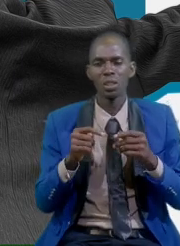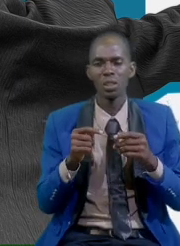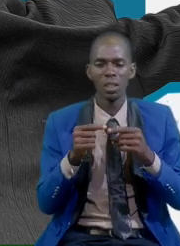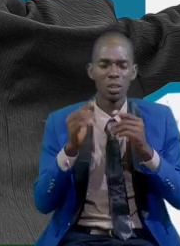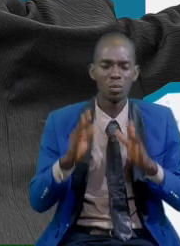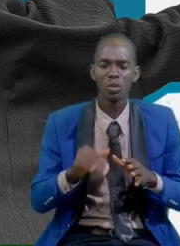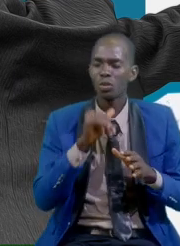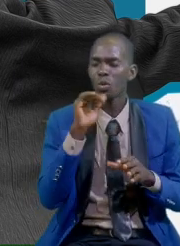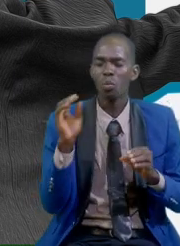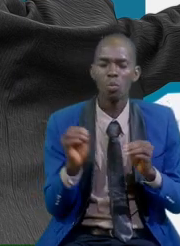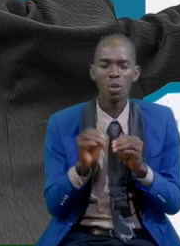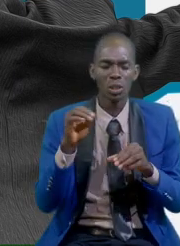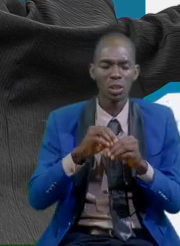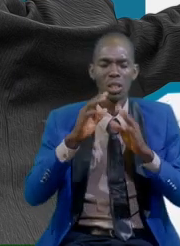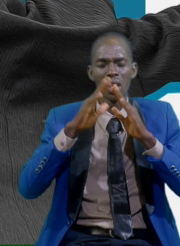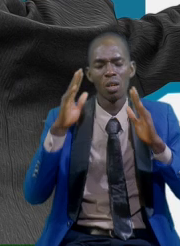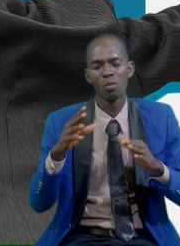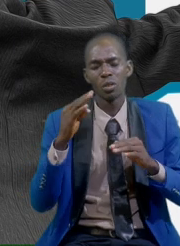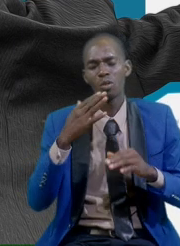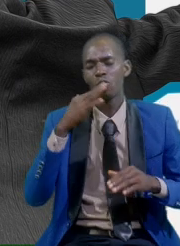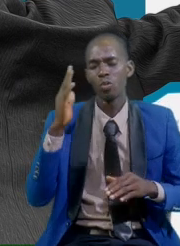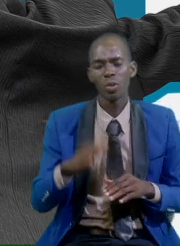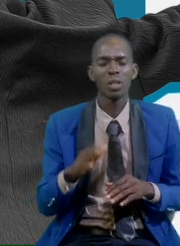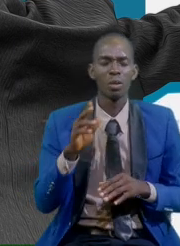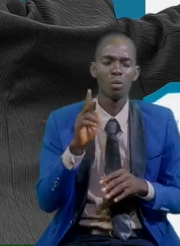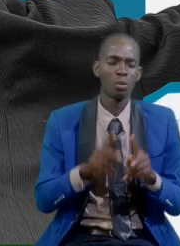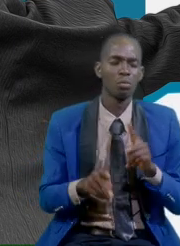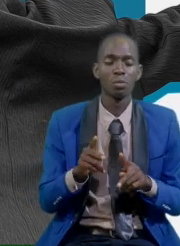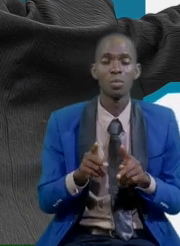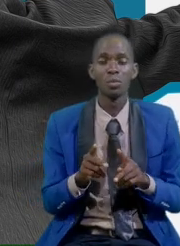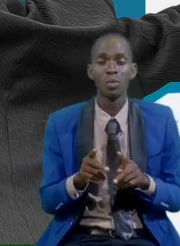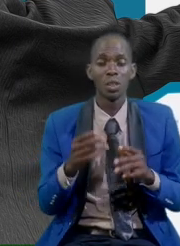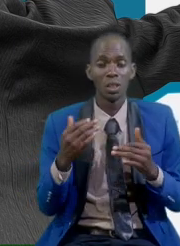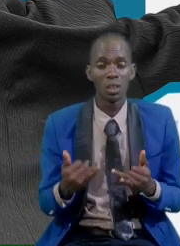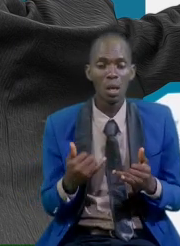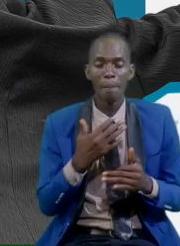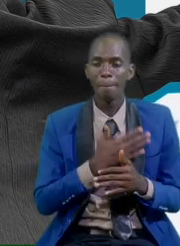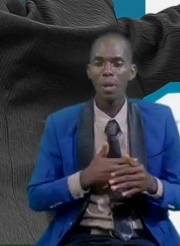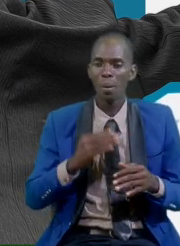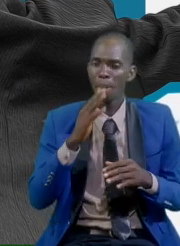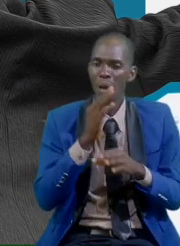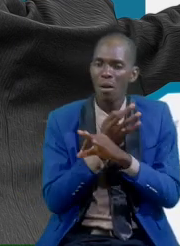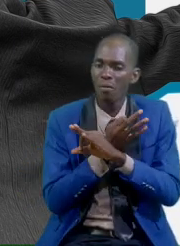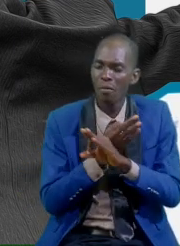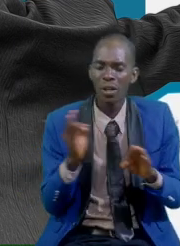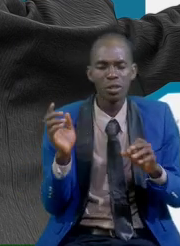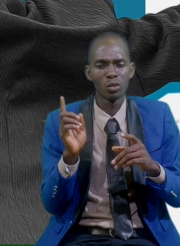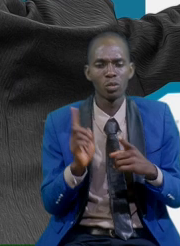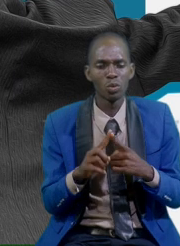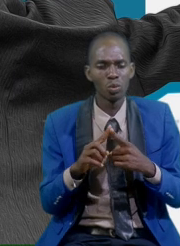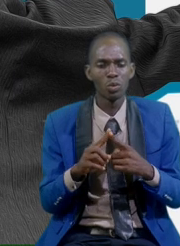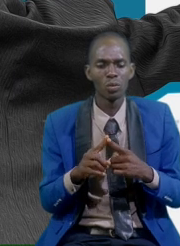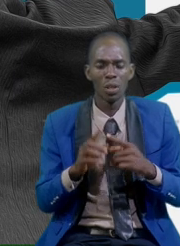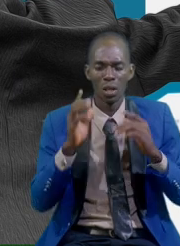one. Now, feel free to give all your details to our counselors. Your